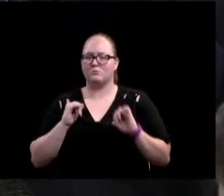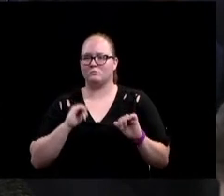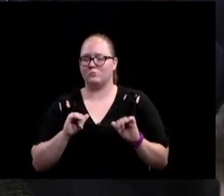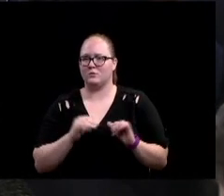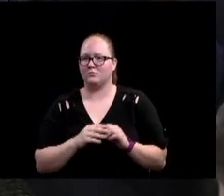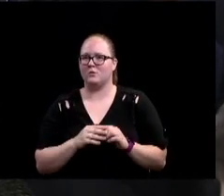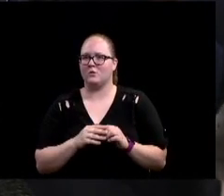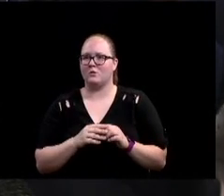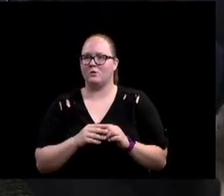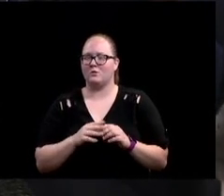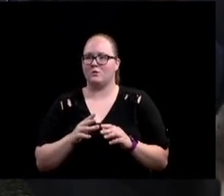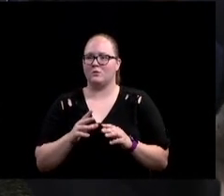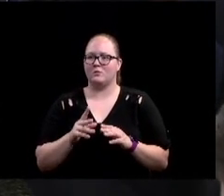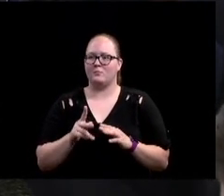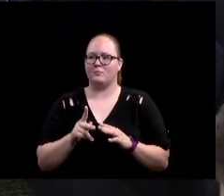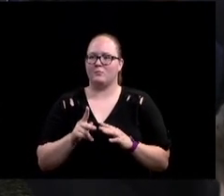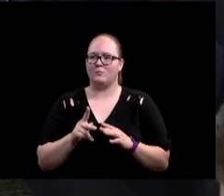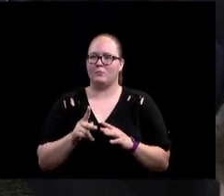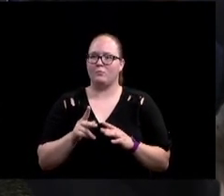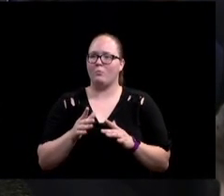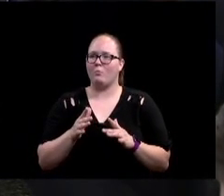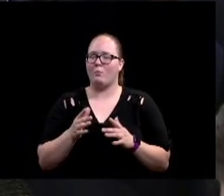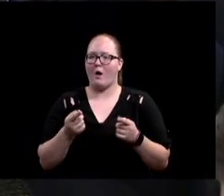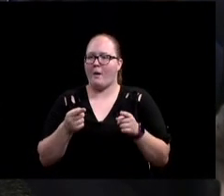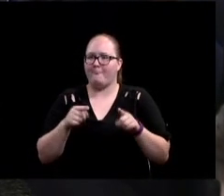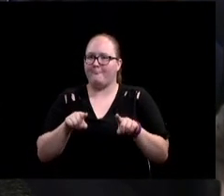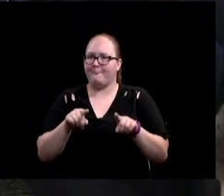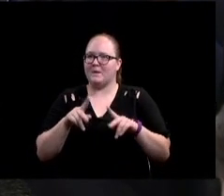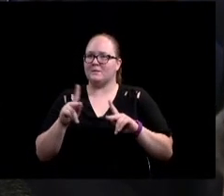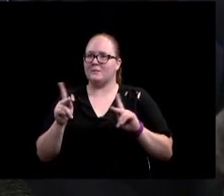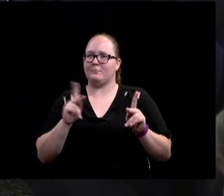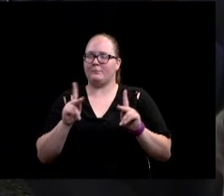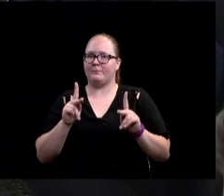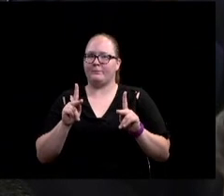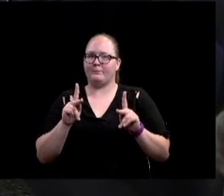And unfortunately, or fortunately, whichever way you look at it,